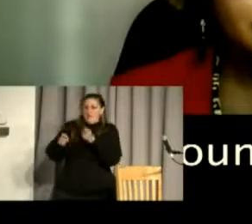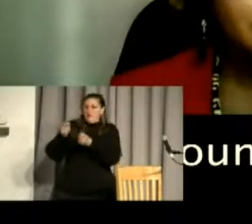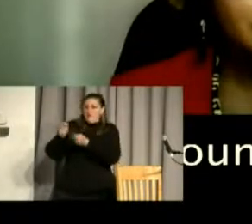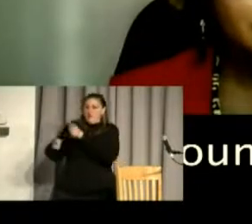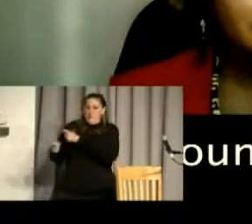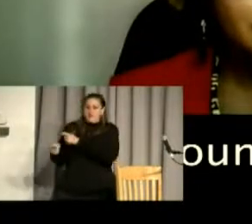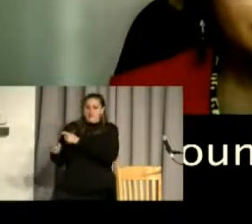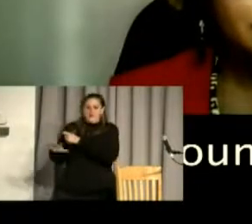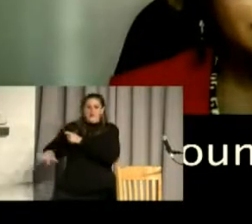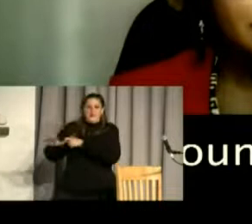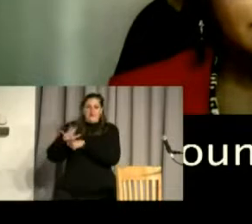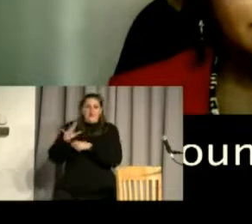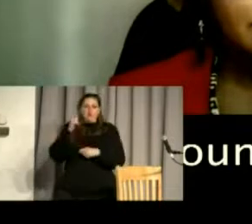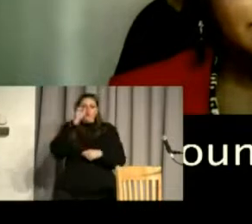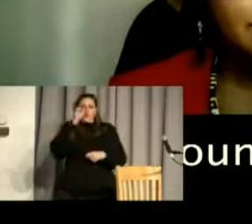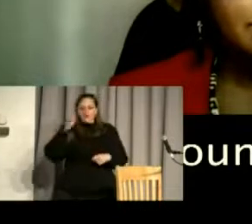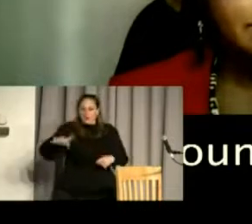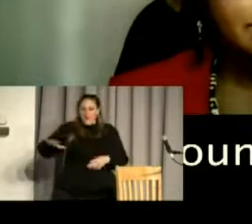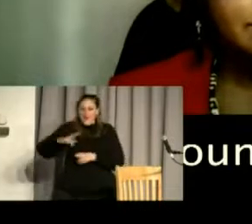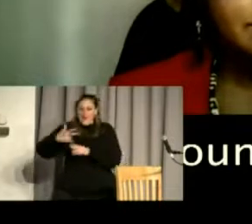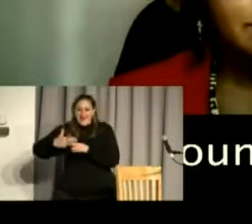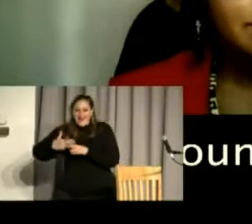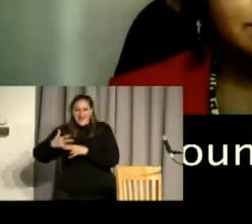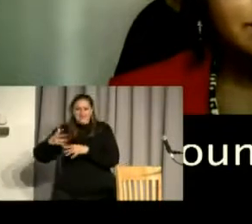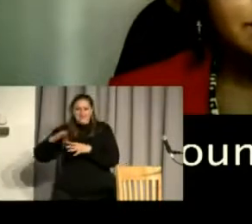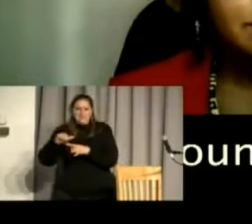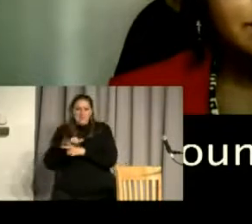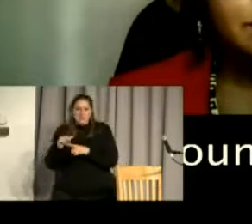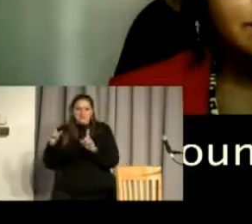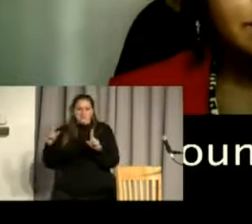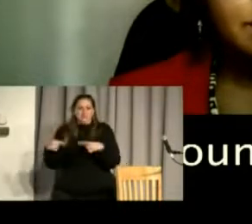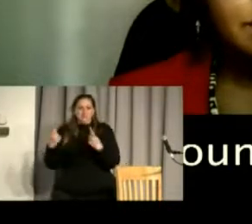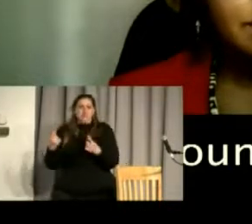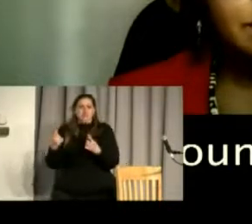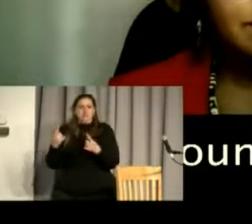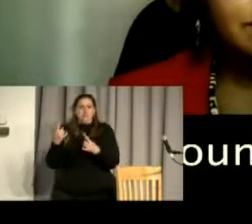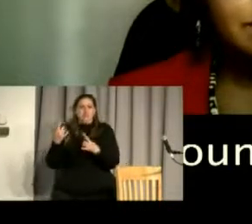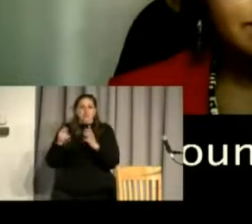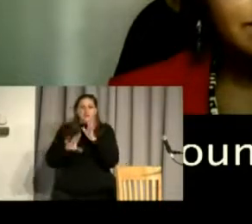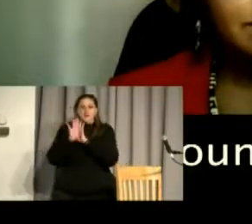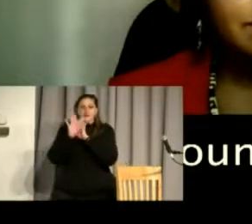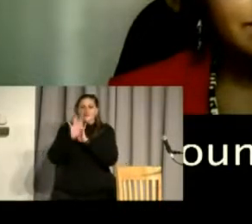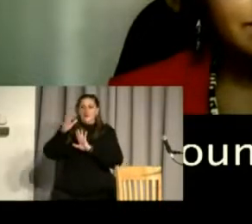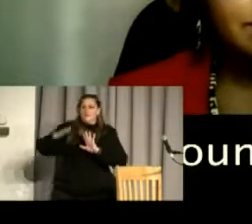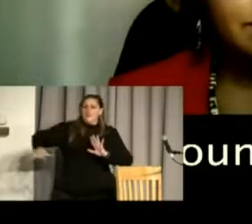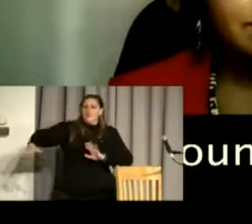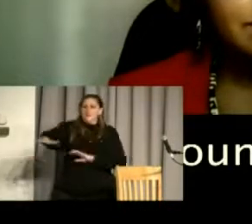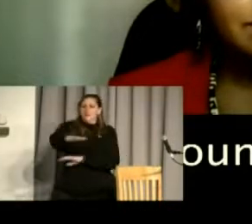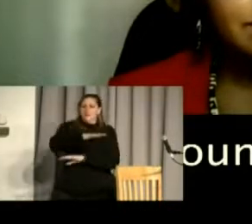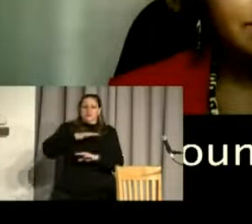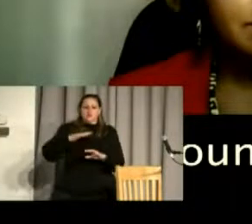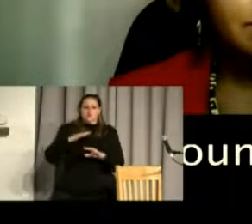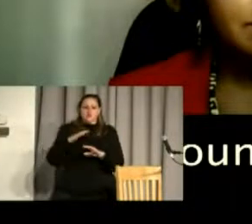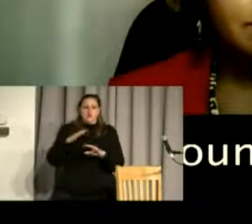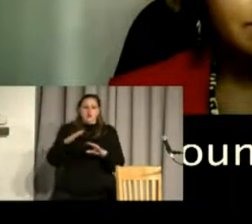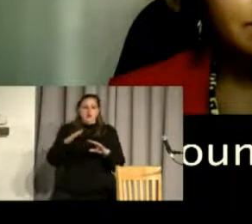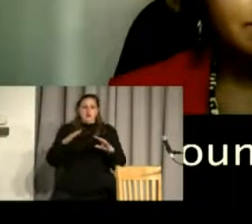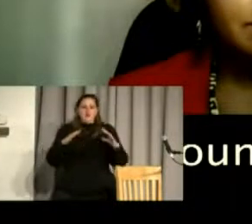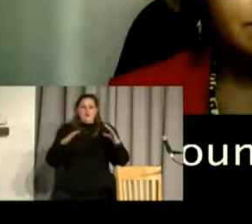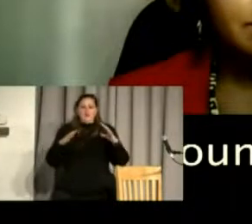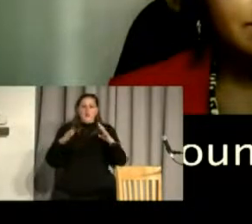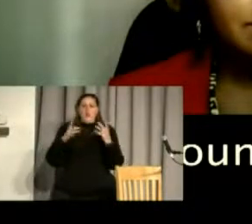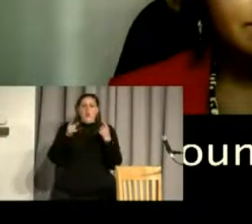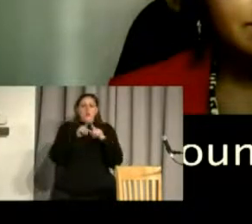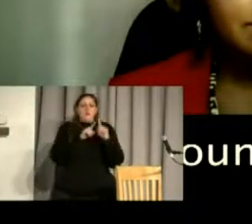persistence of racialized land use practices across the various developmental stages of corporate colonial capitalism in this